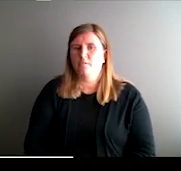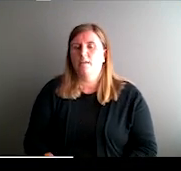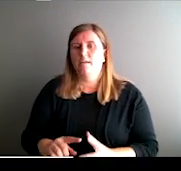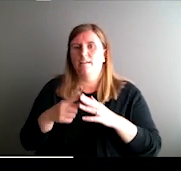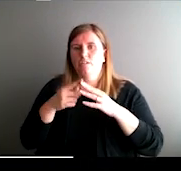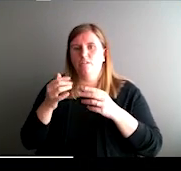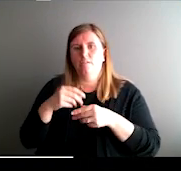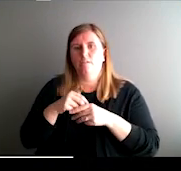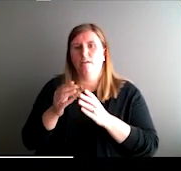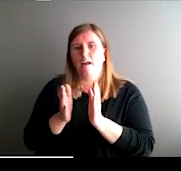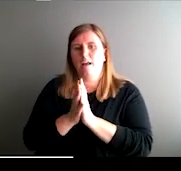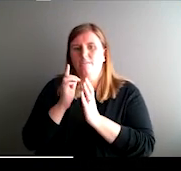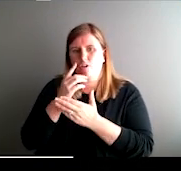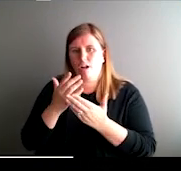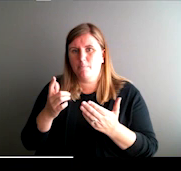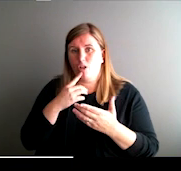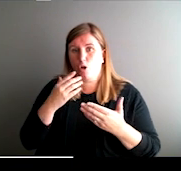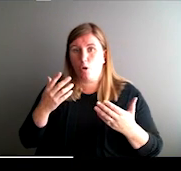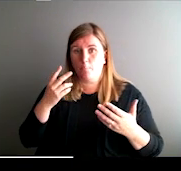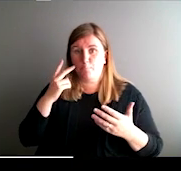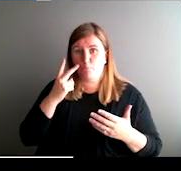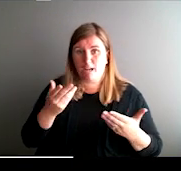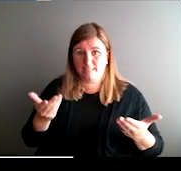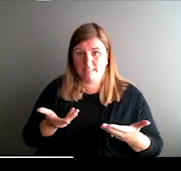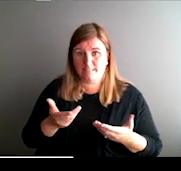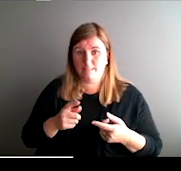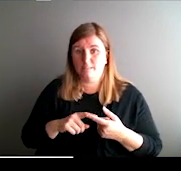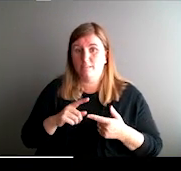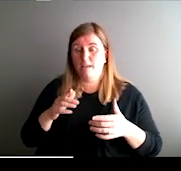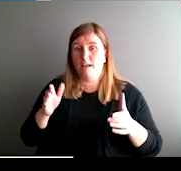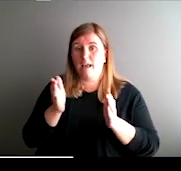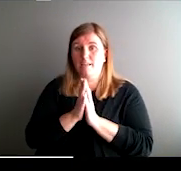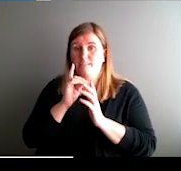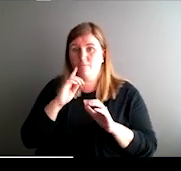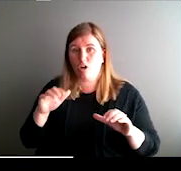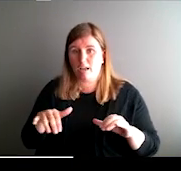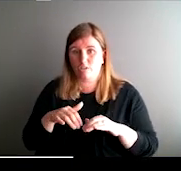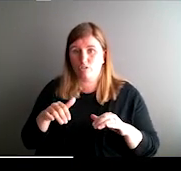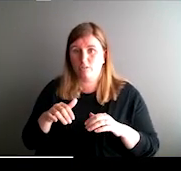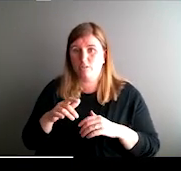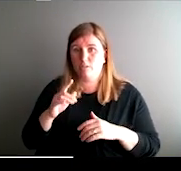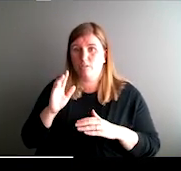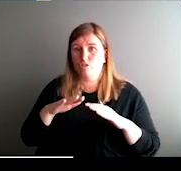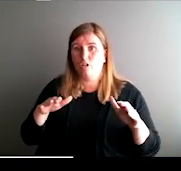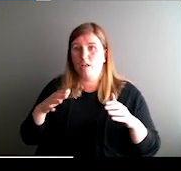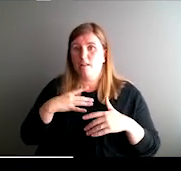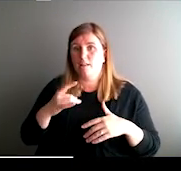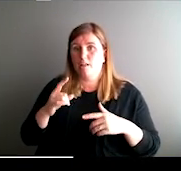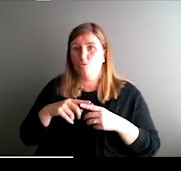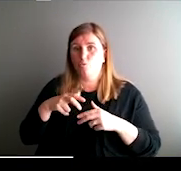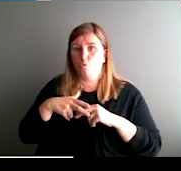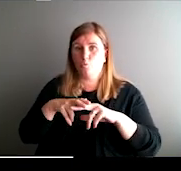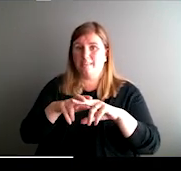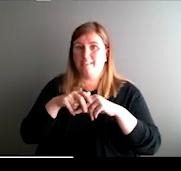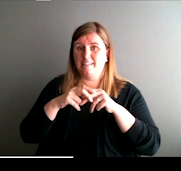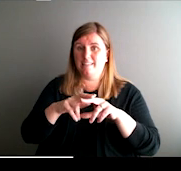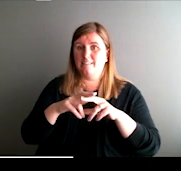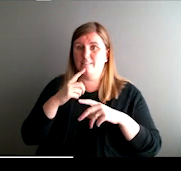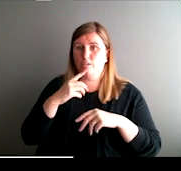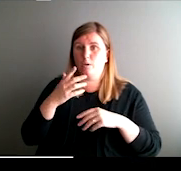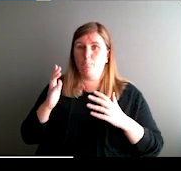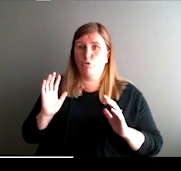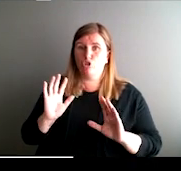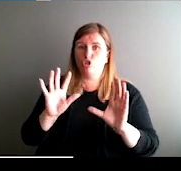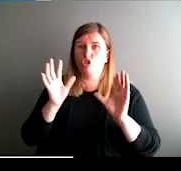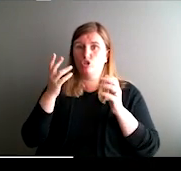involve asking for items that are present, asking for actions. For instance, if a child likes to swing on a swing, they might ask for a